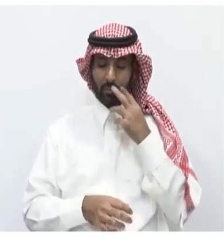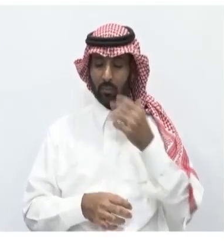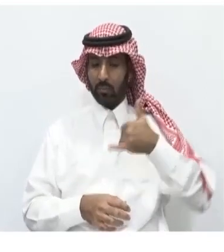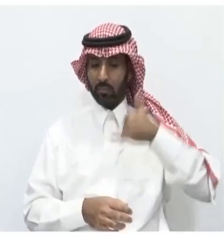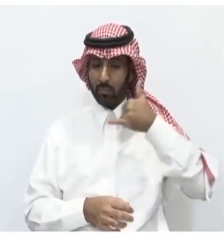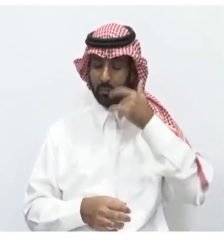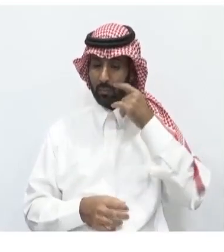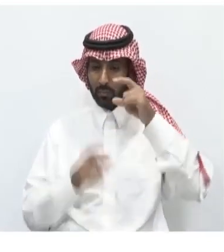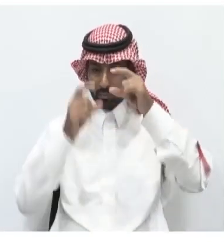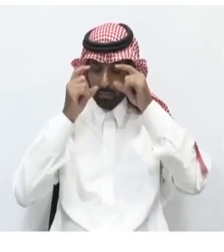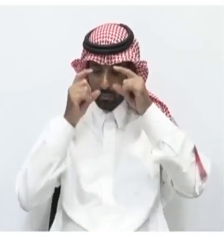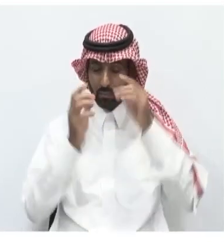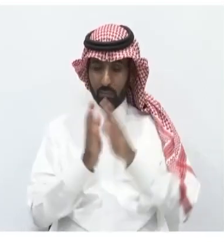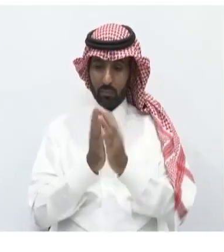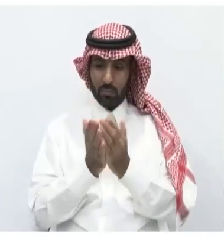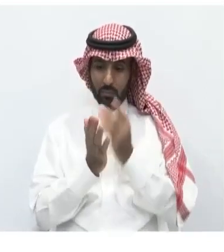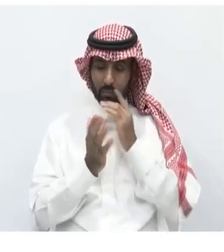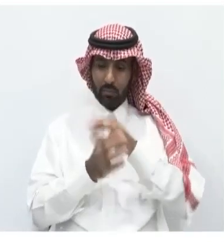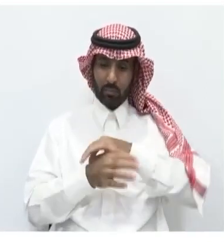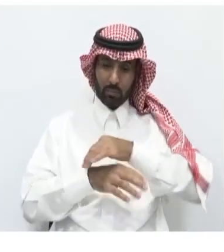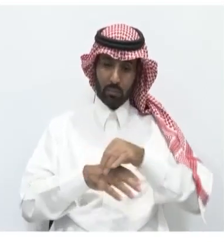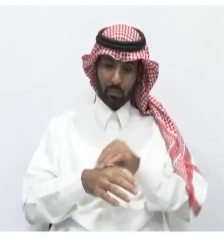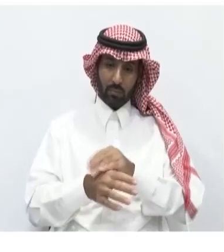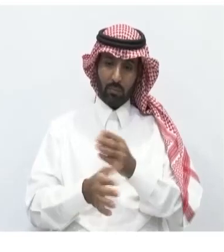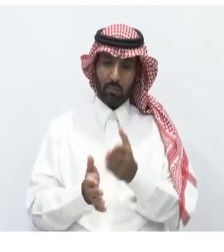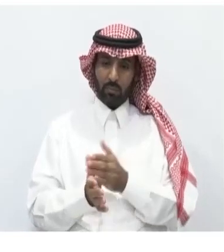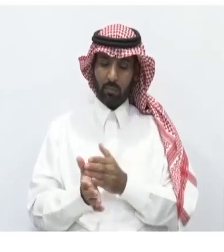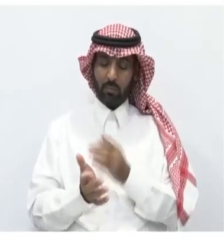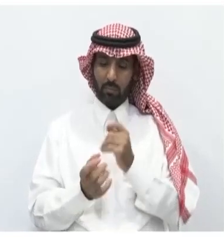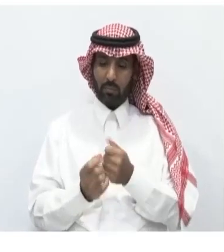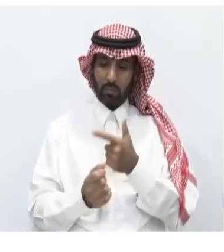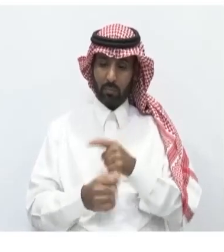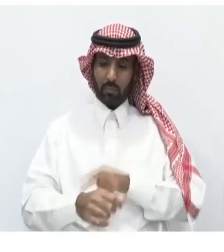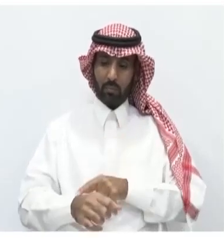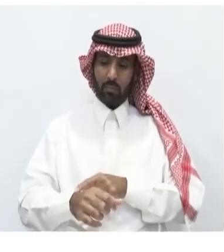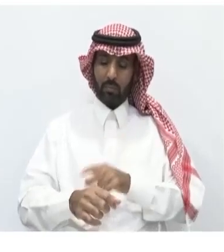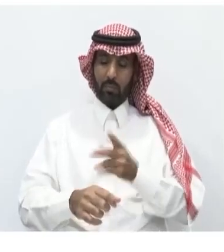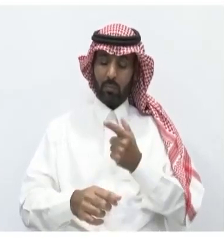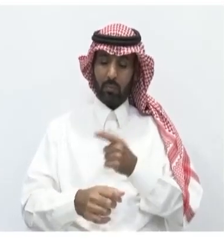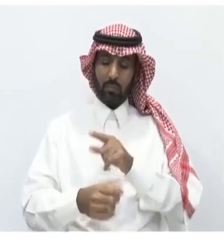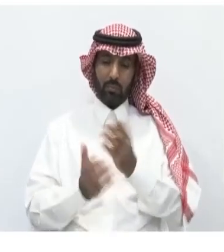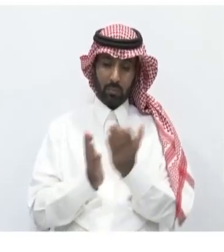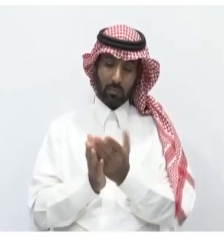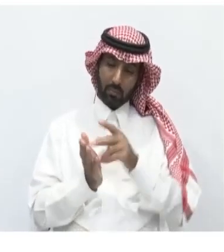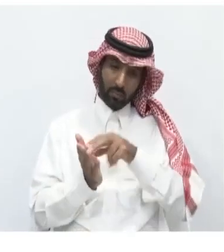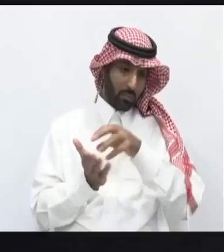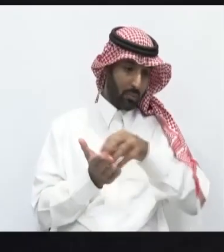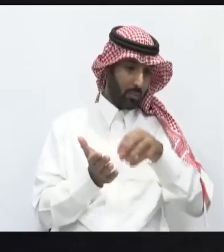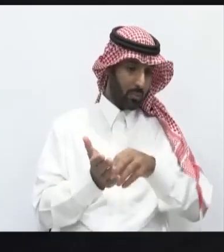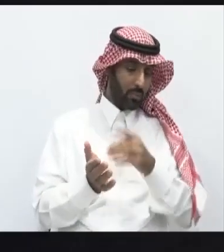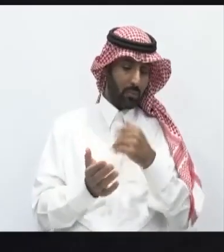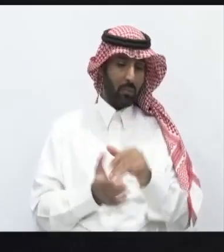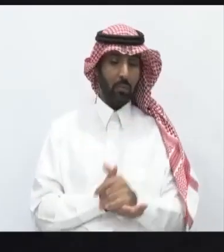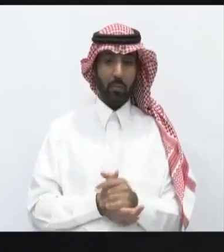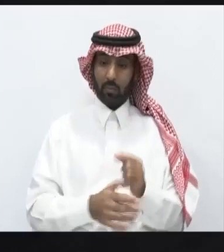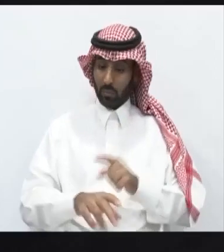smartphones, sunglasses, box of bandages, tweezers, expensive jewelry, guidebook. So, of course, you know